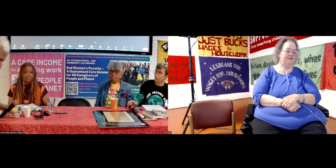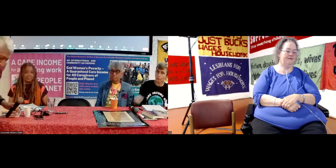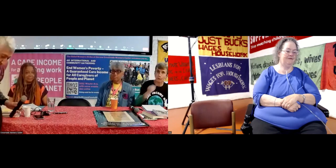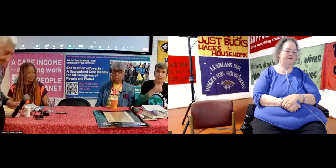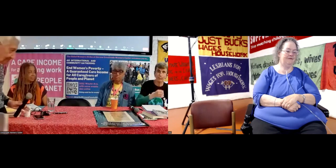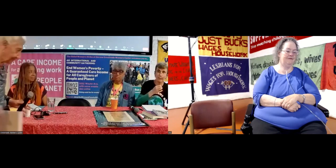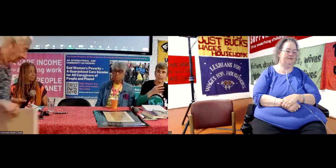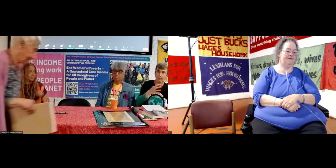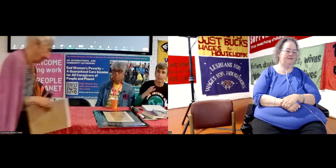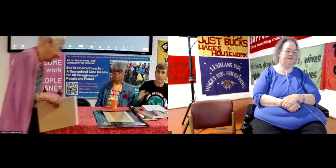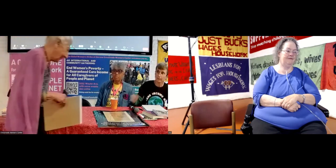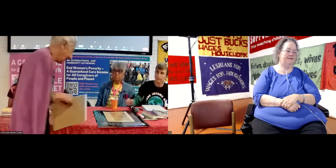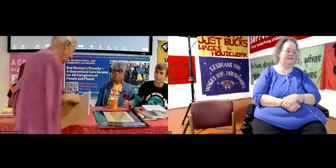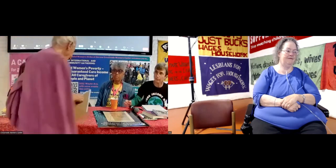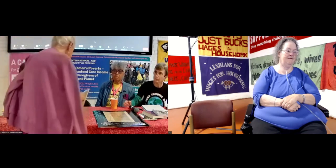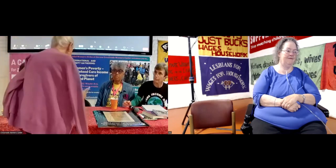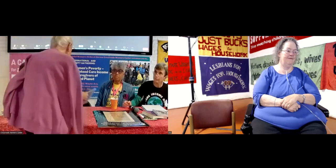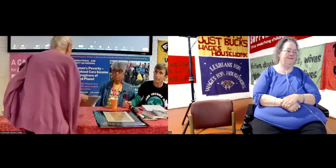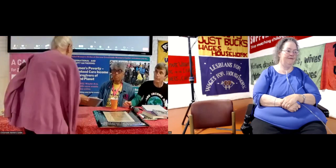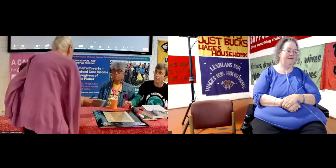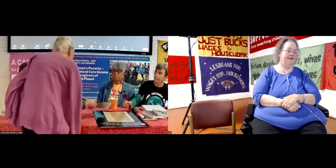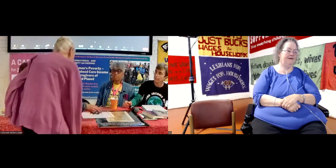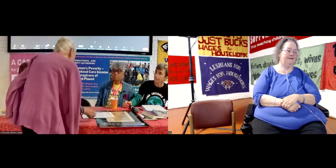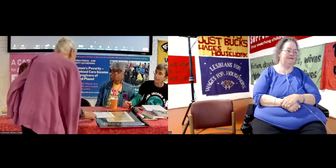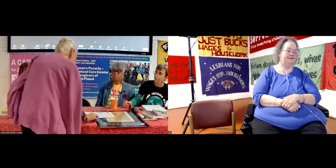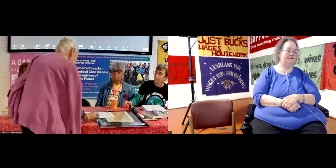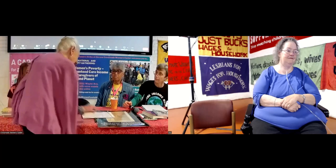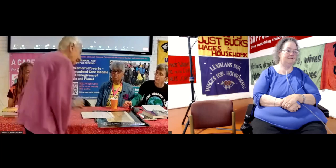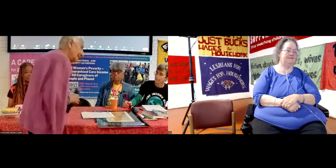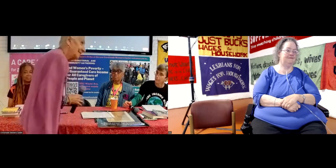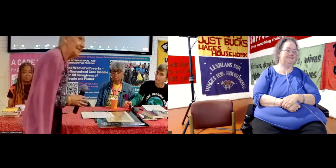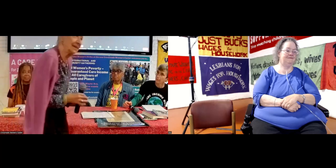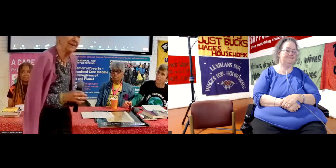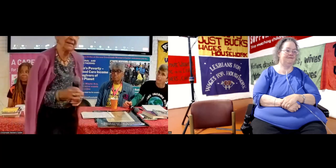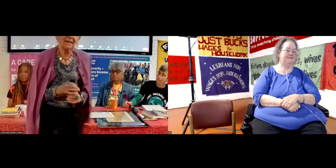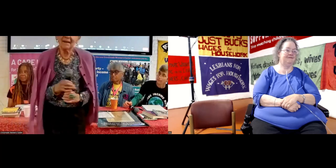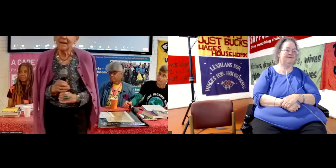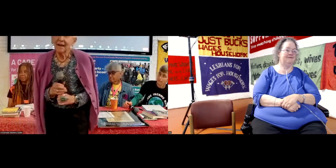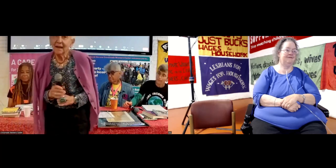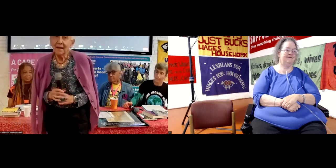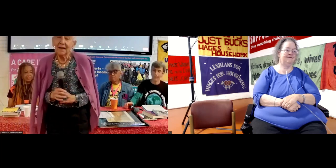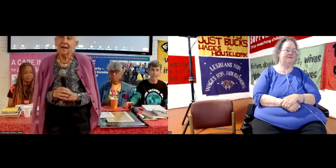Right, I see it. You have a mic on a stand. I see it. I'll put this here.